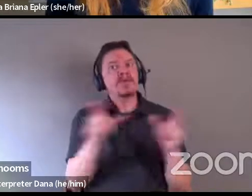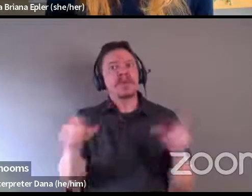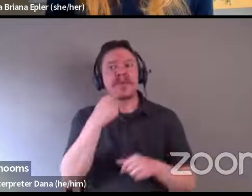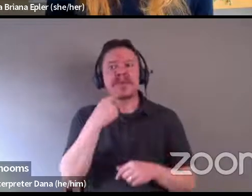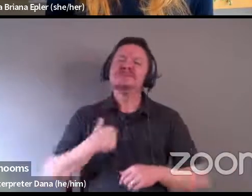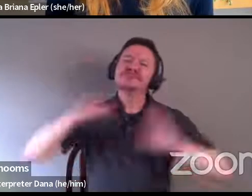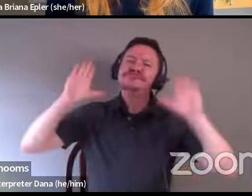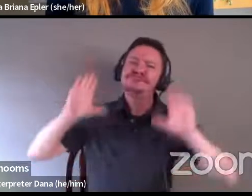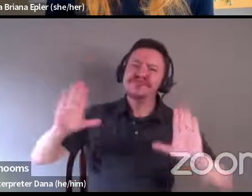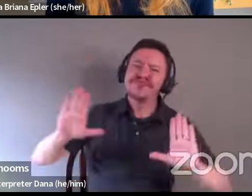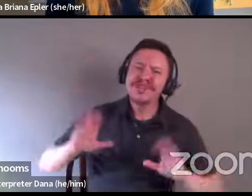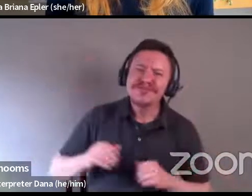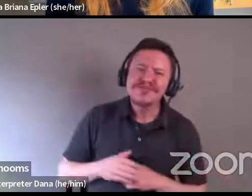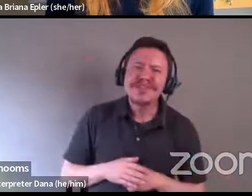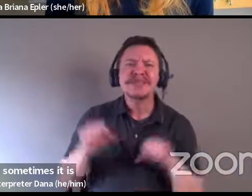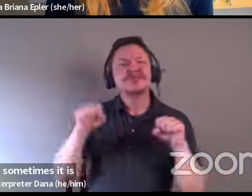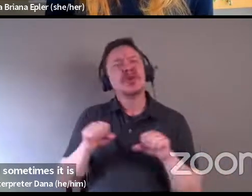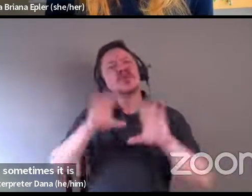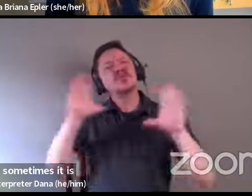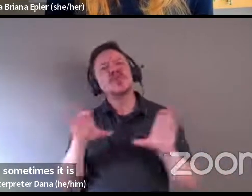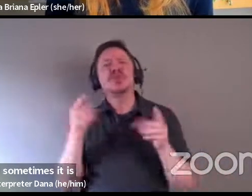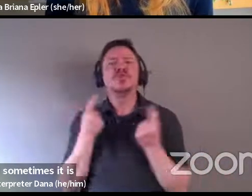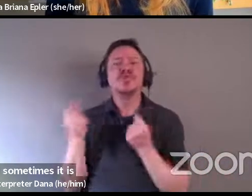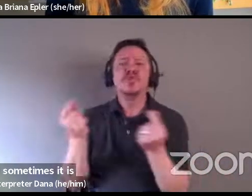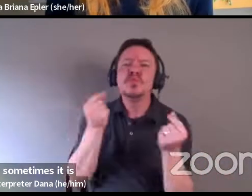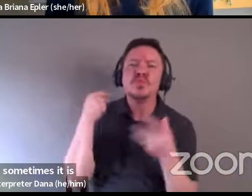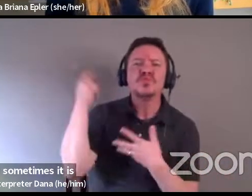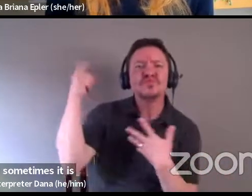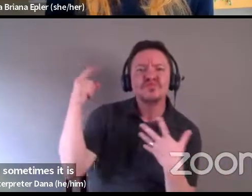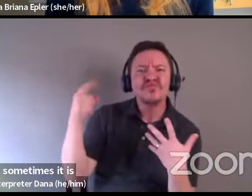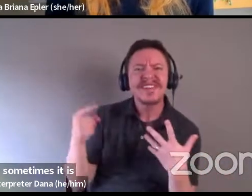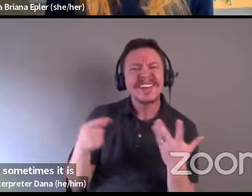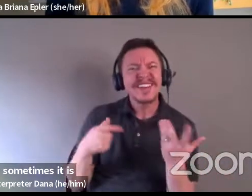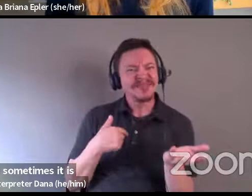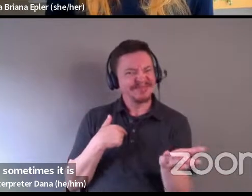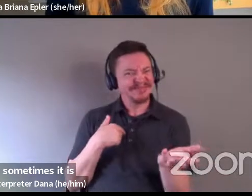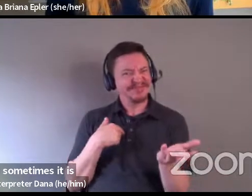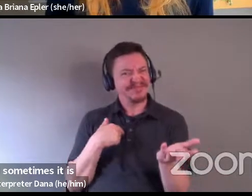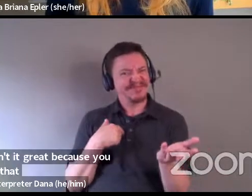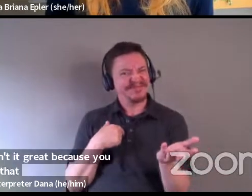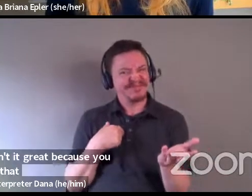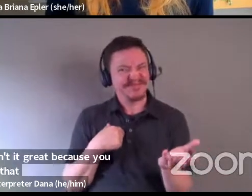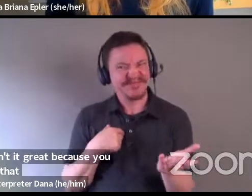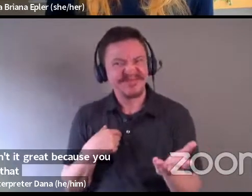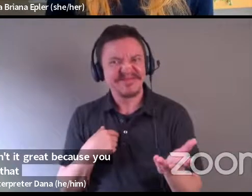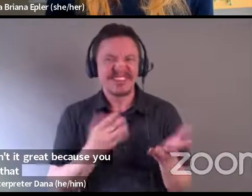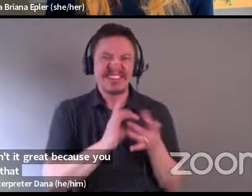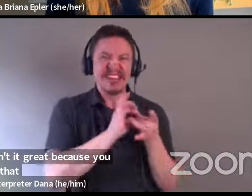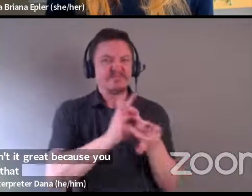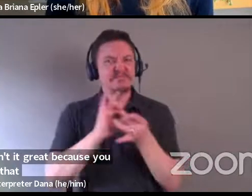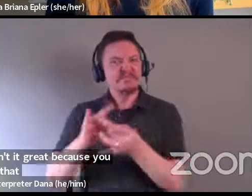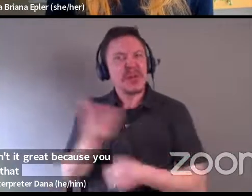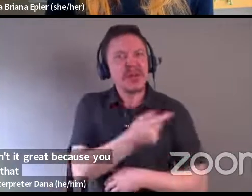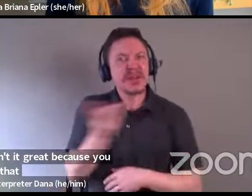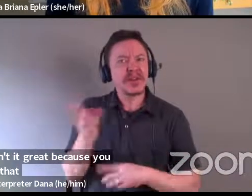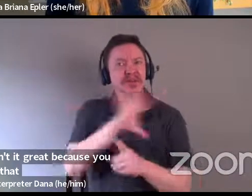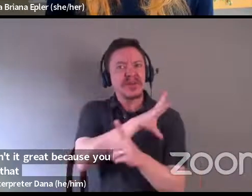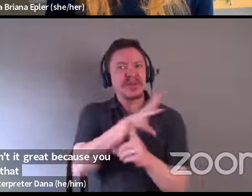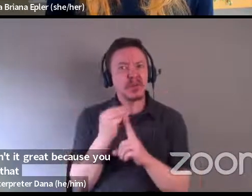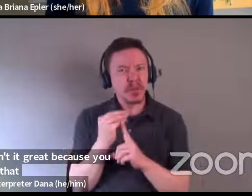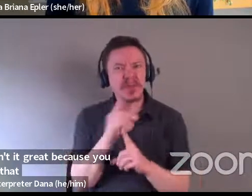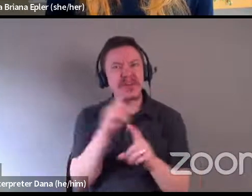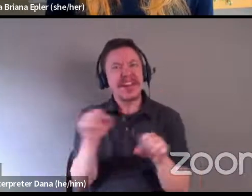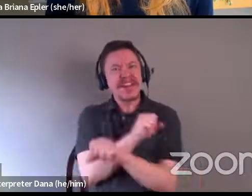it great because you can do this, you can do that. And it's like belonging to several cultures, but you don't